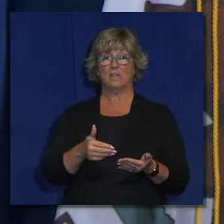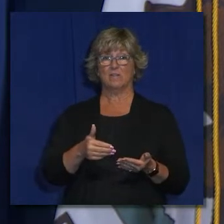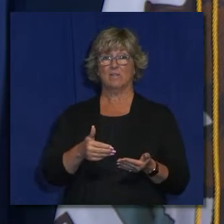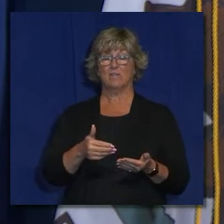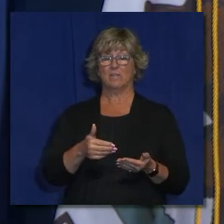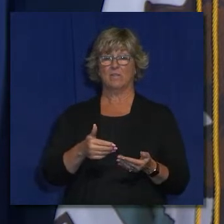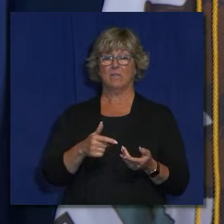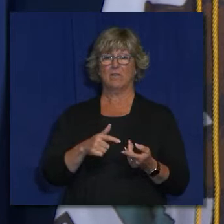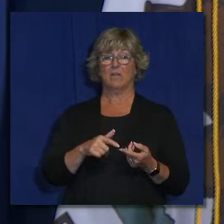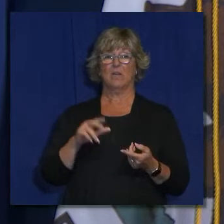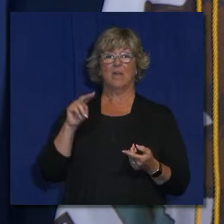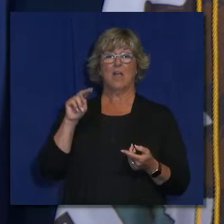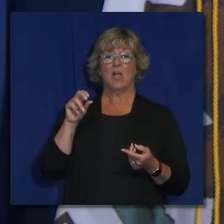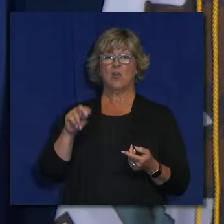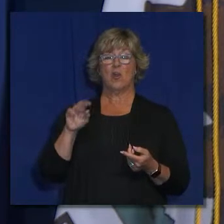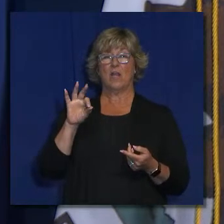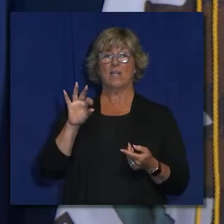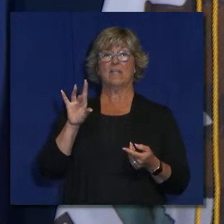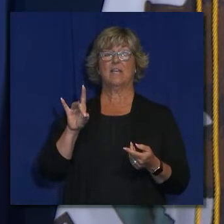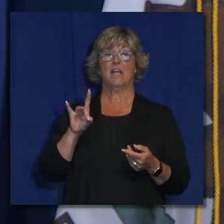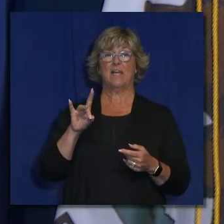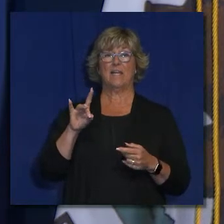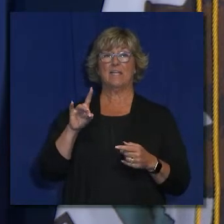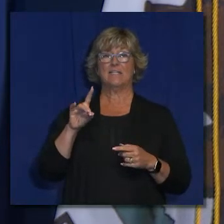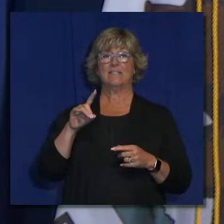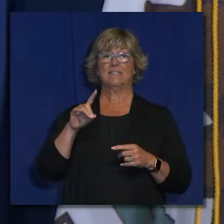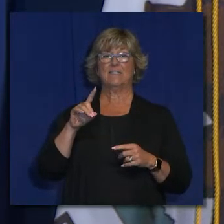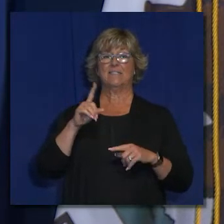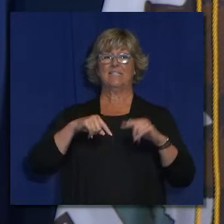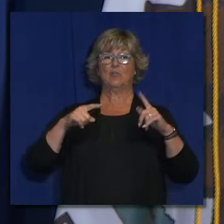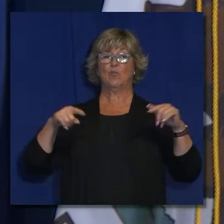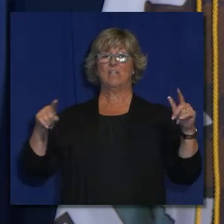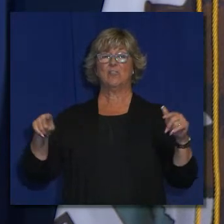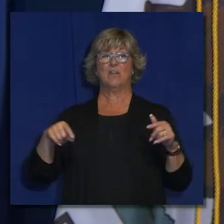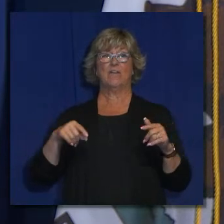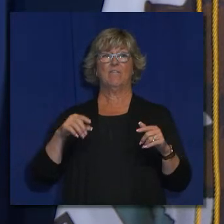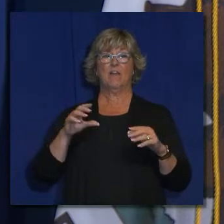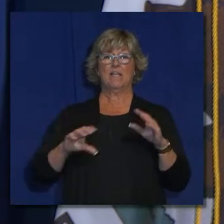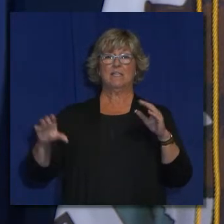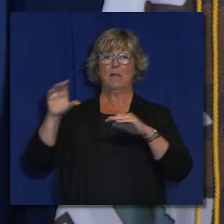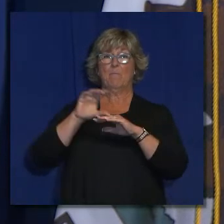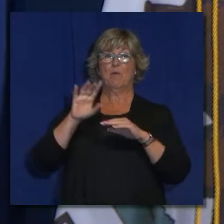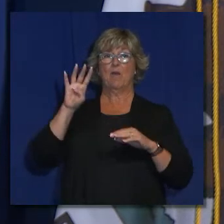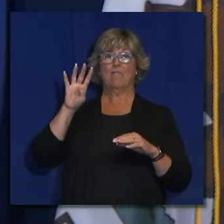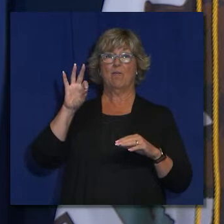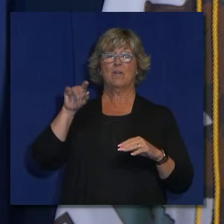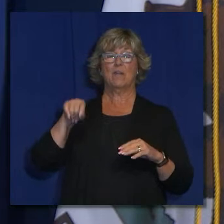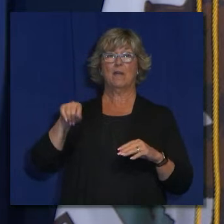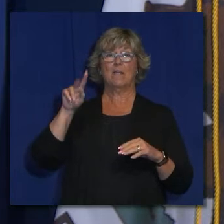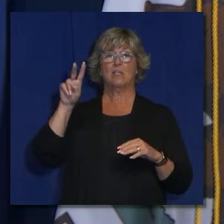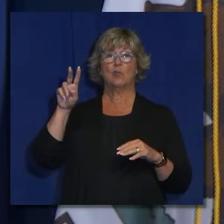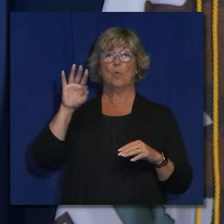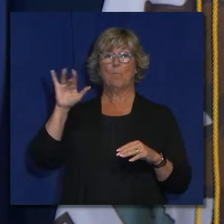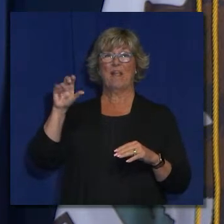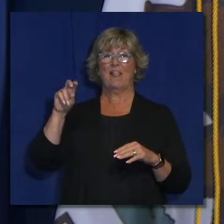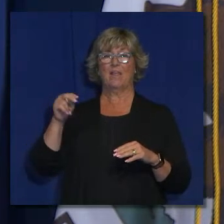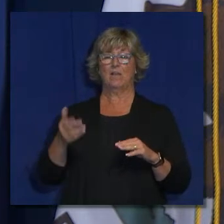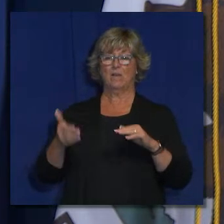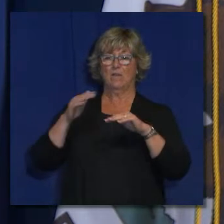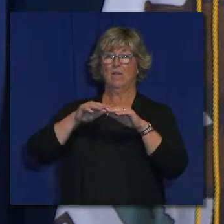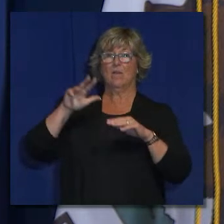the non-98 discretionary surplus, and that is $49.2 billion.